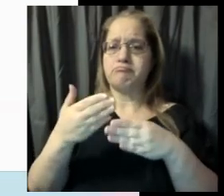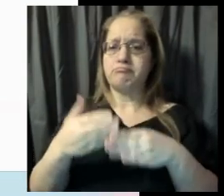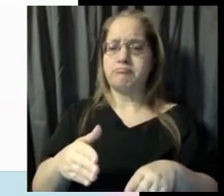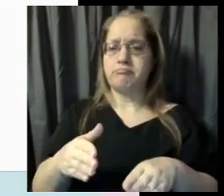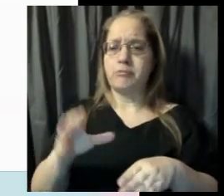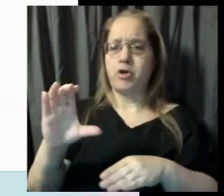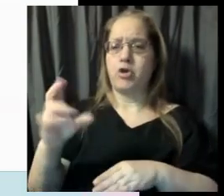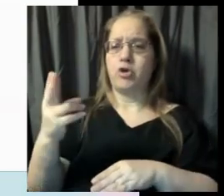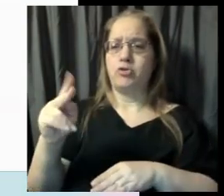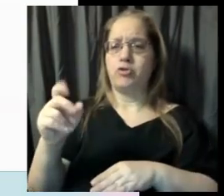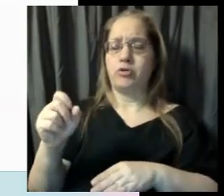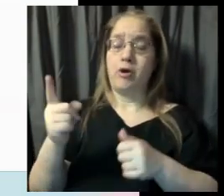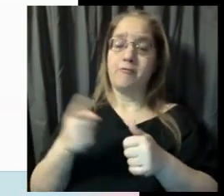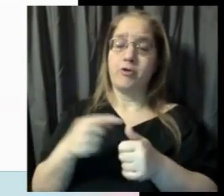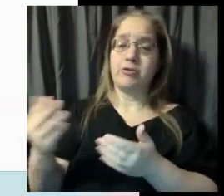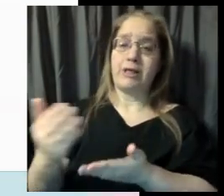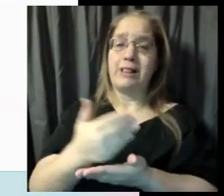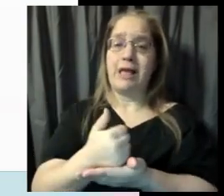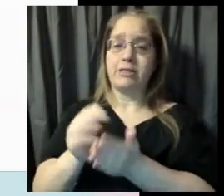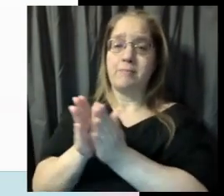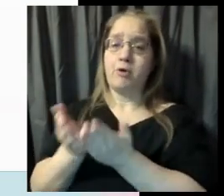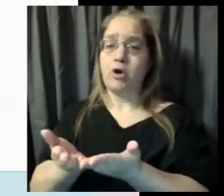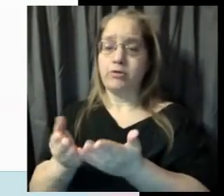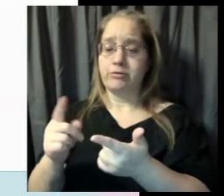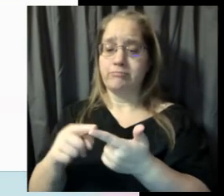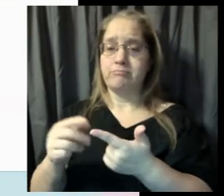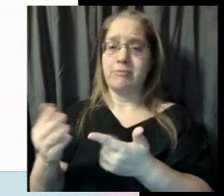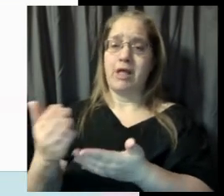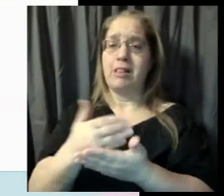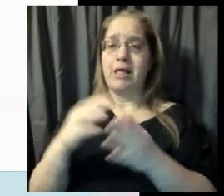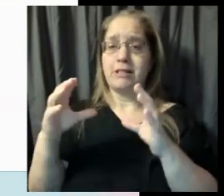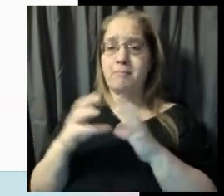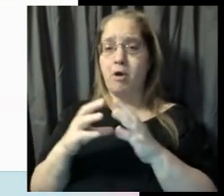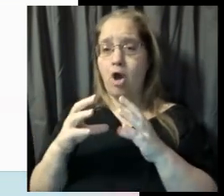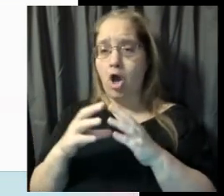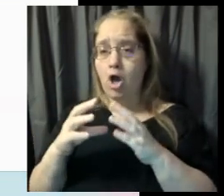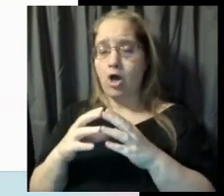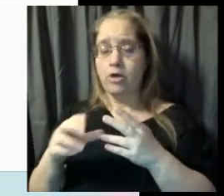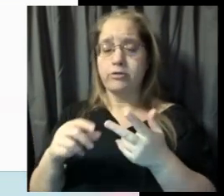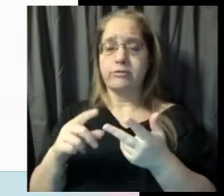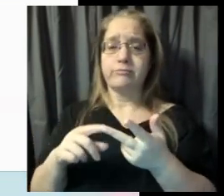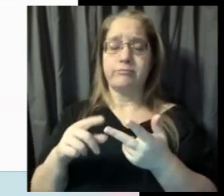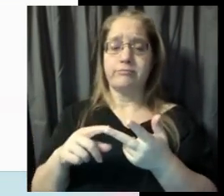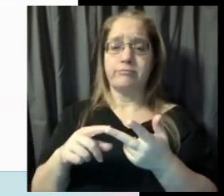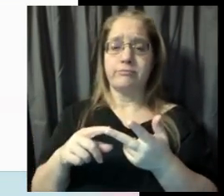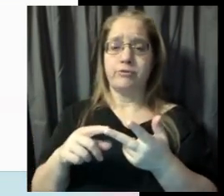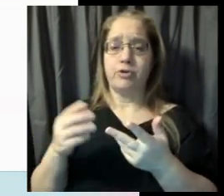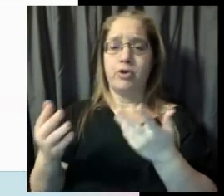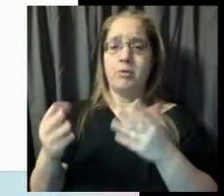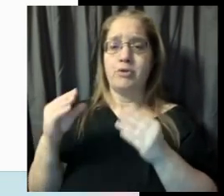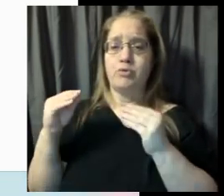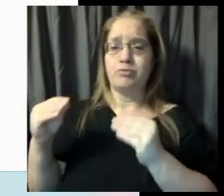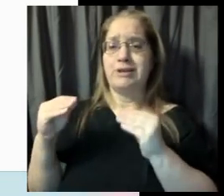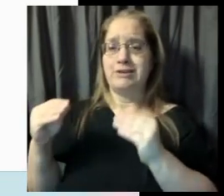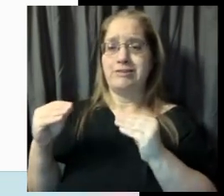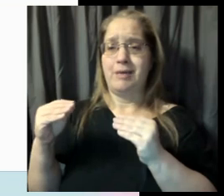So let's pick up all the books first, and then we'll pick up all the balls. And then you might need to coach them through doing more